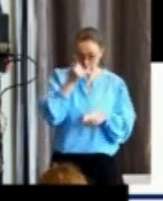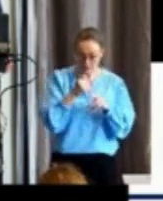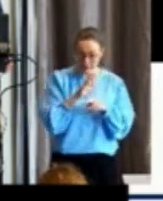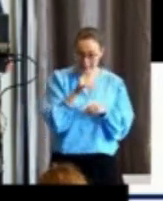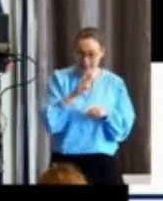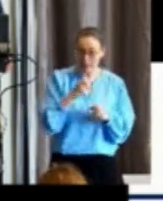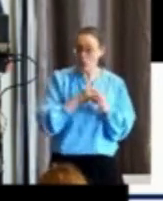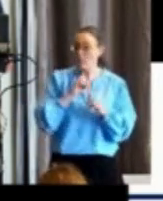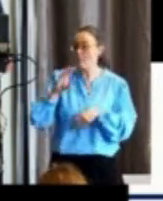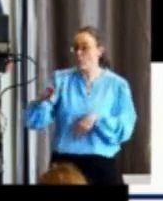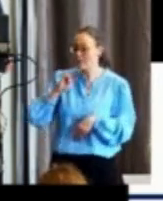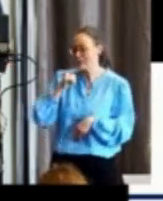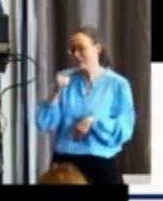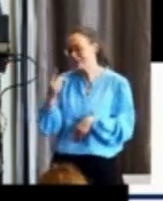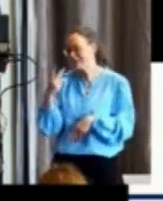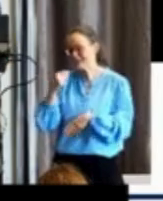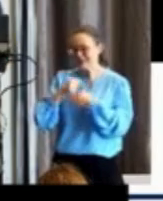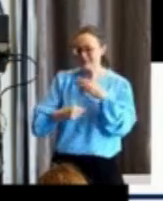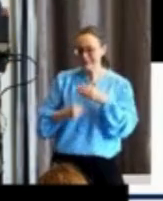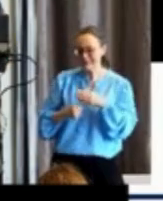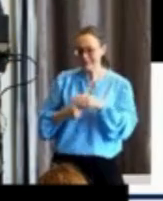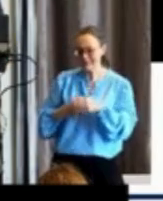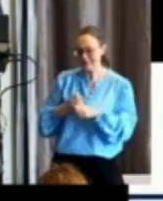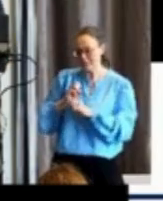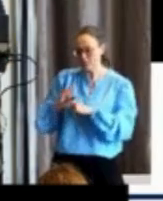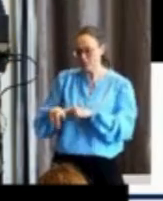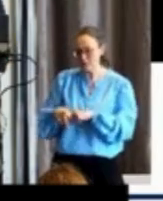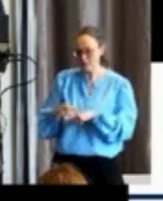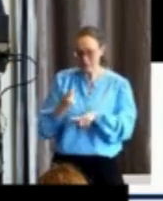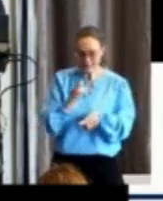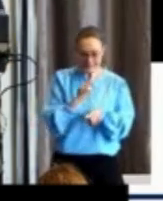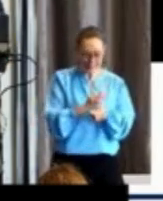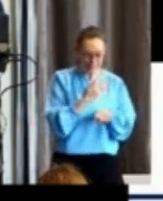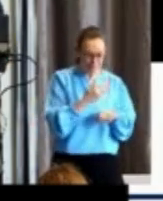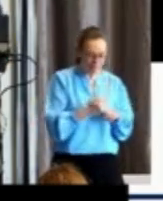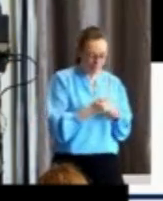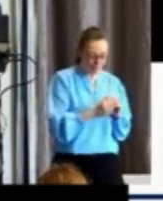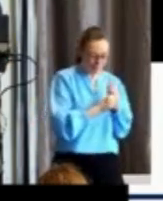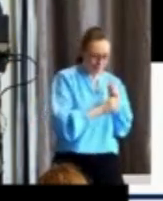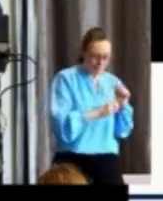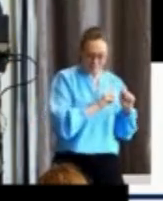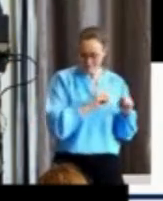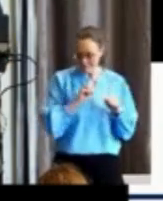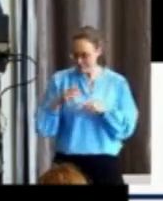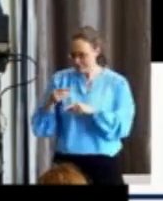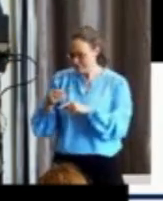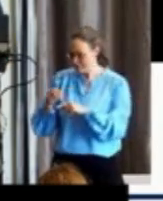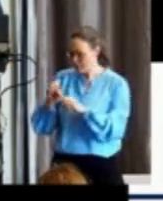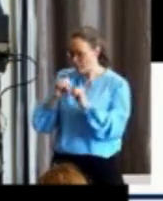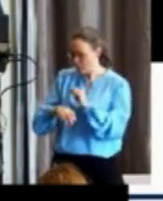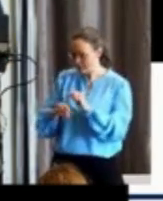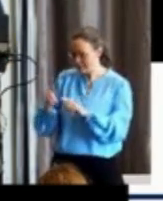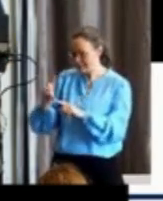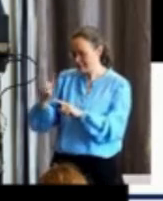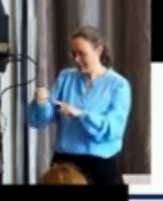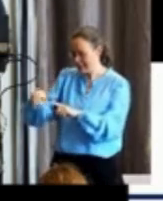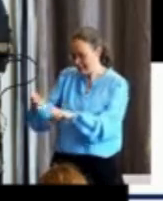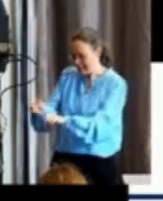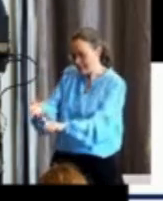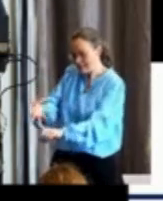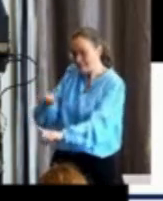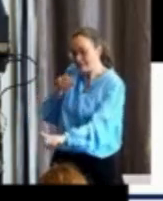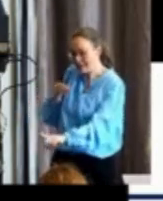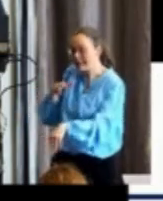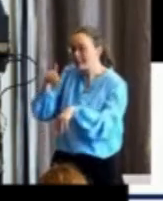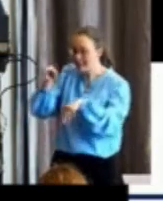might take a day or two. And these changes of time between sampling and DNA extraction have large effects on